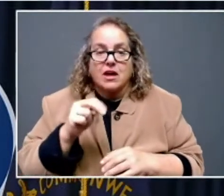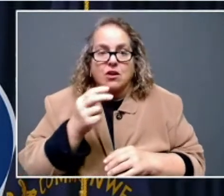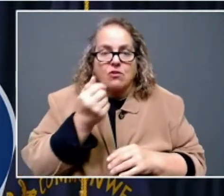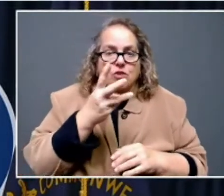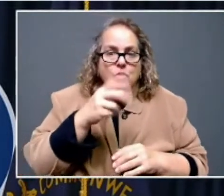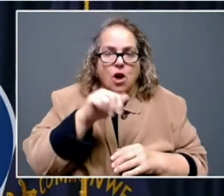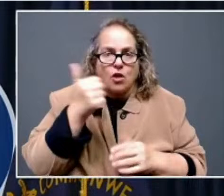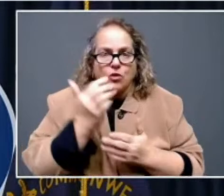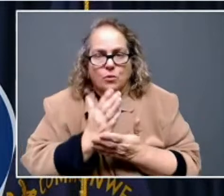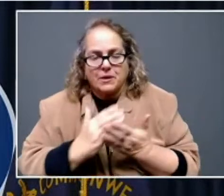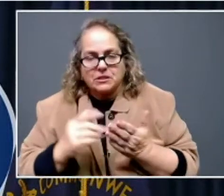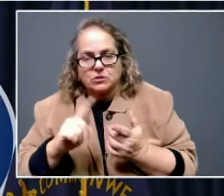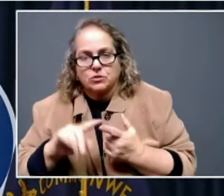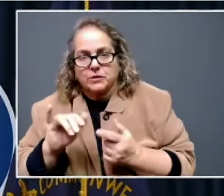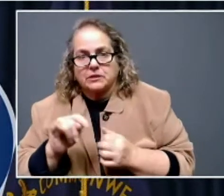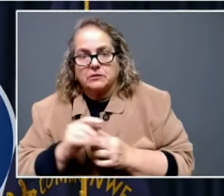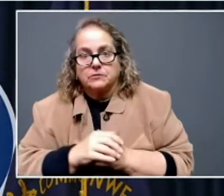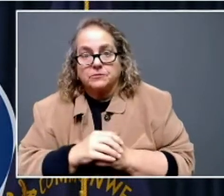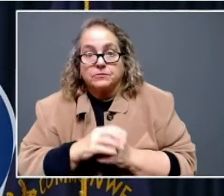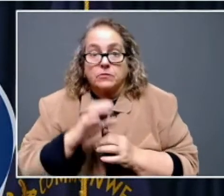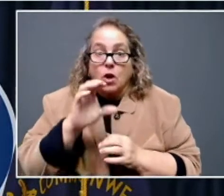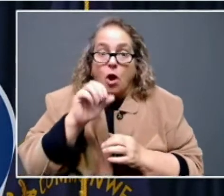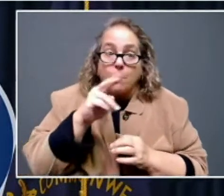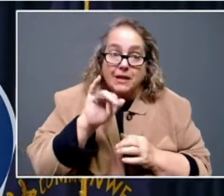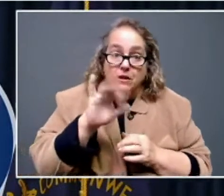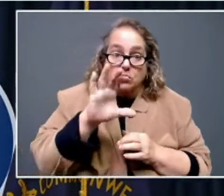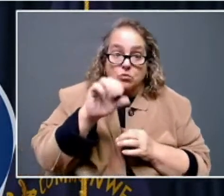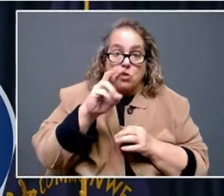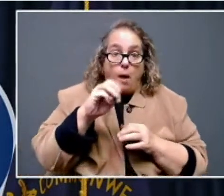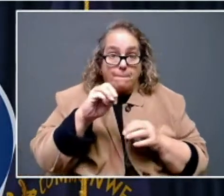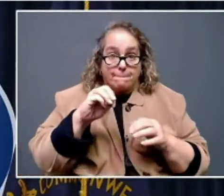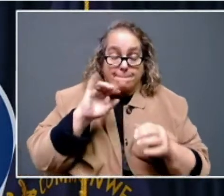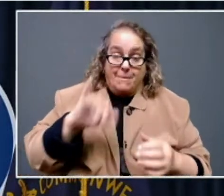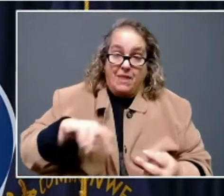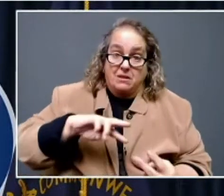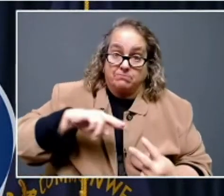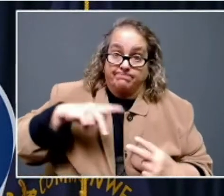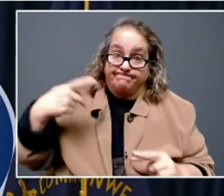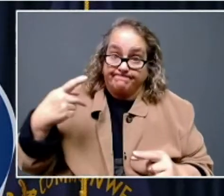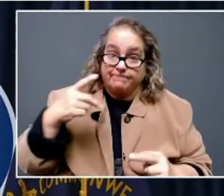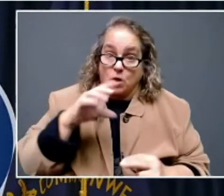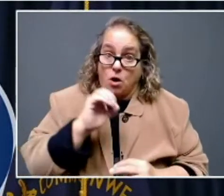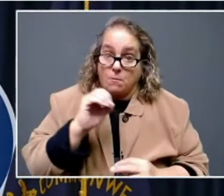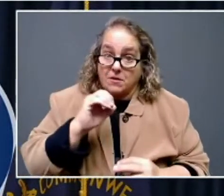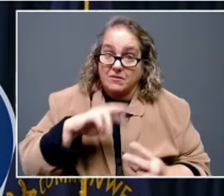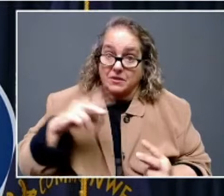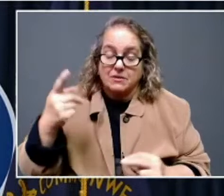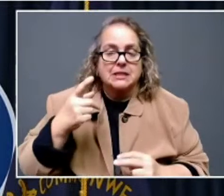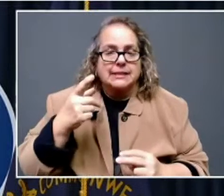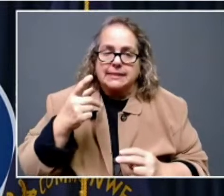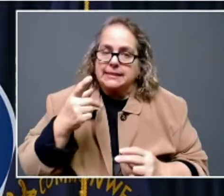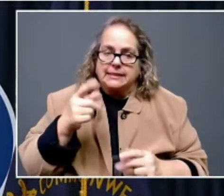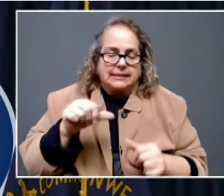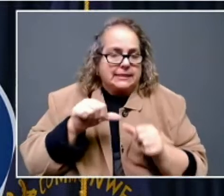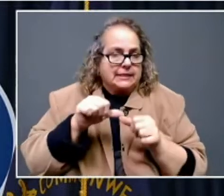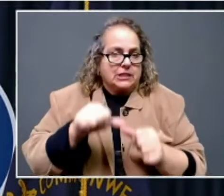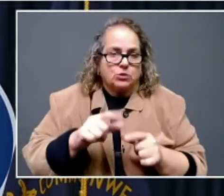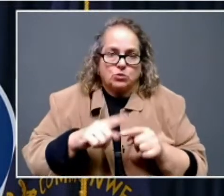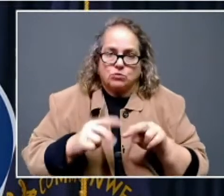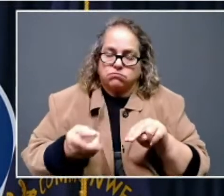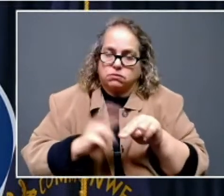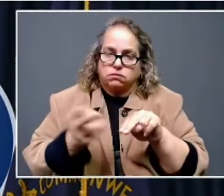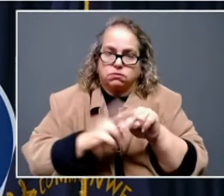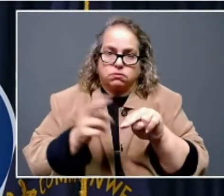pieces. Omicron continues to burn through the Commonwealth, growing at levels we have